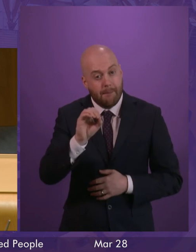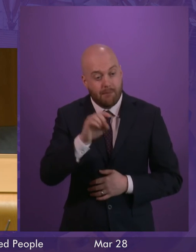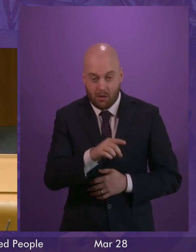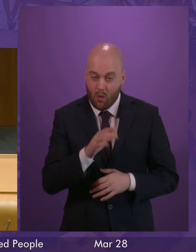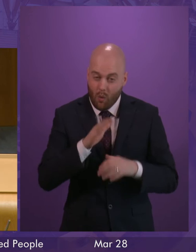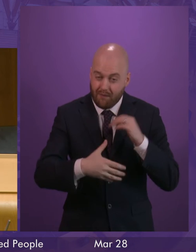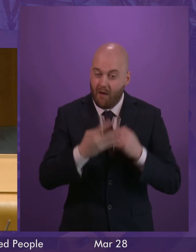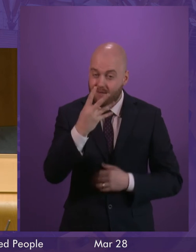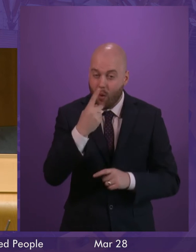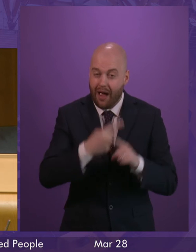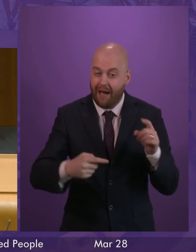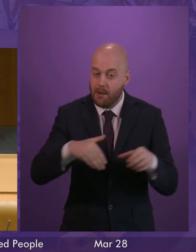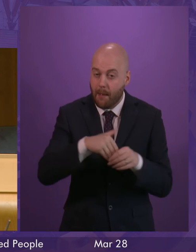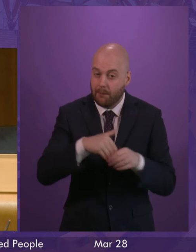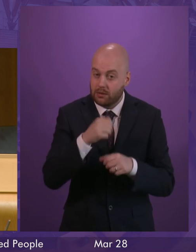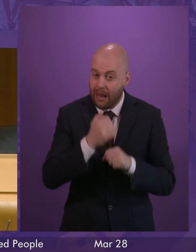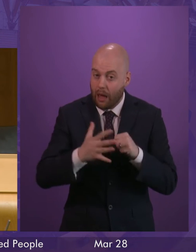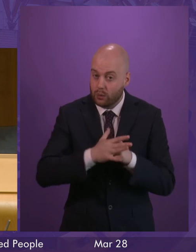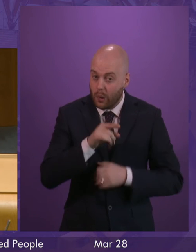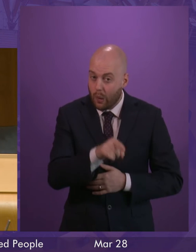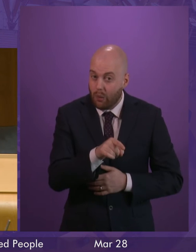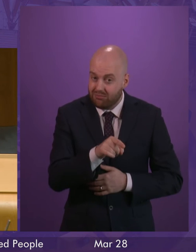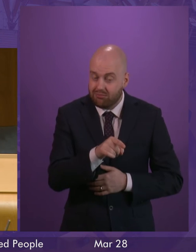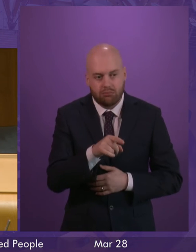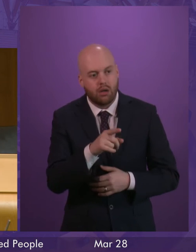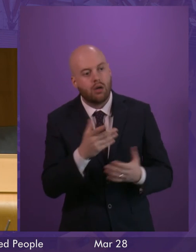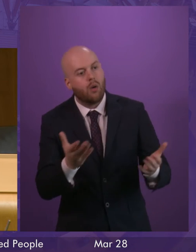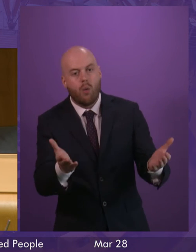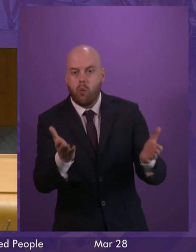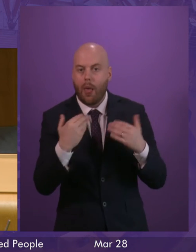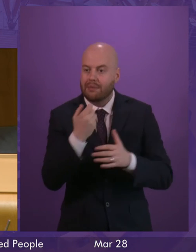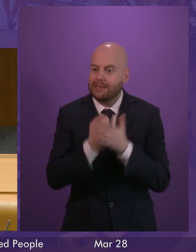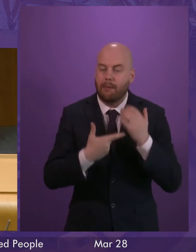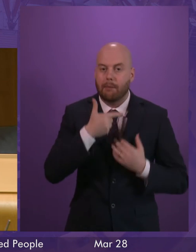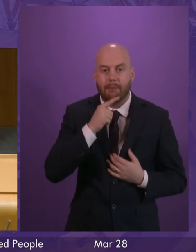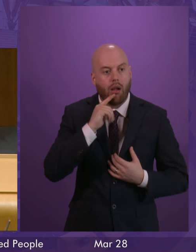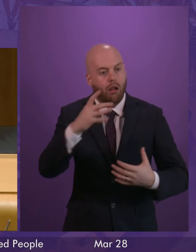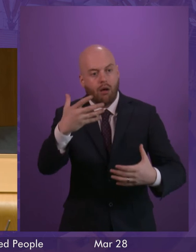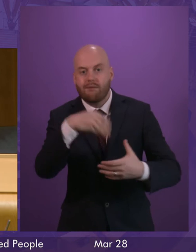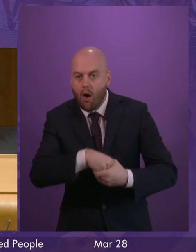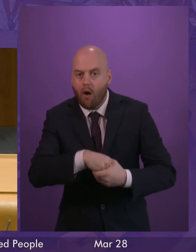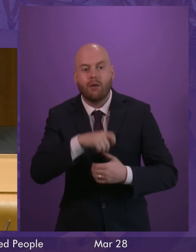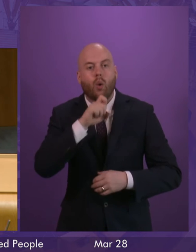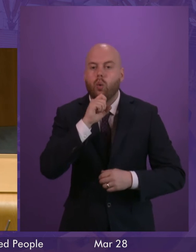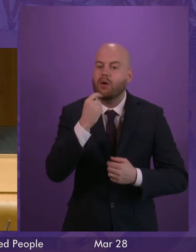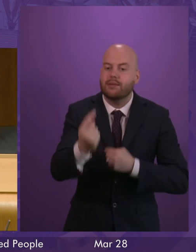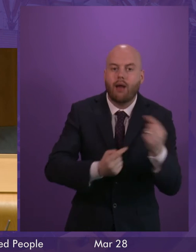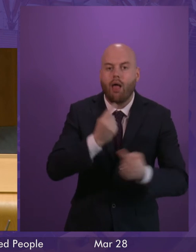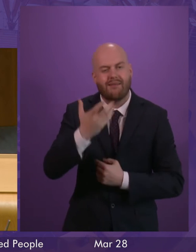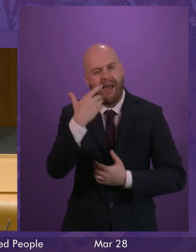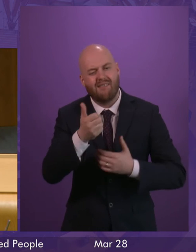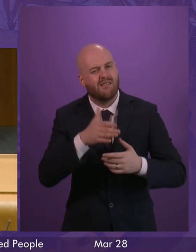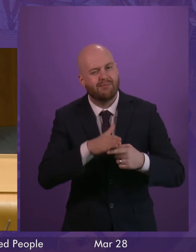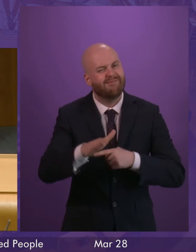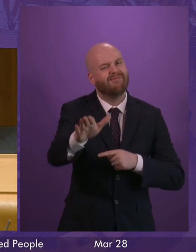learning, capacity building, peer support and participation they bring together disabled people and those with long-term conditions to build their confidence,